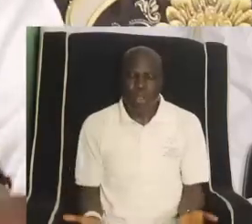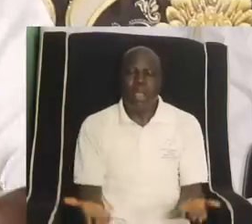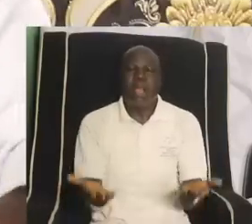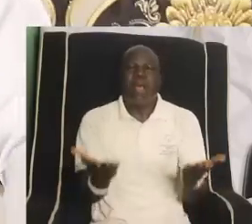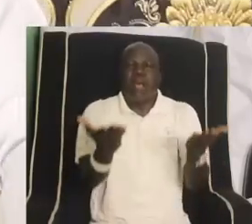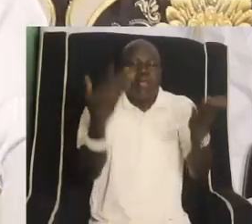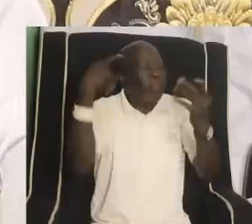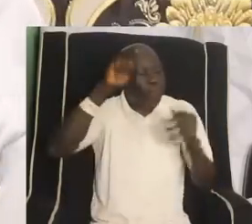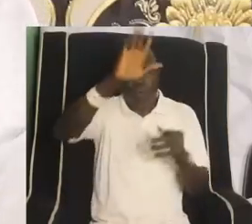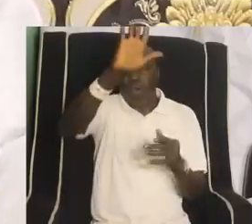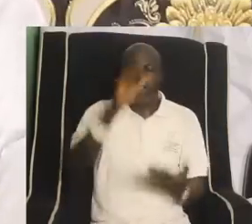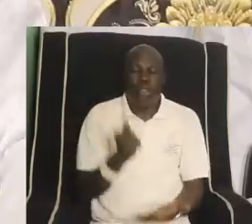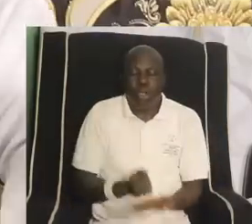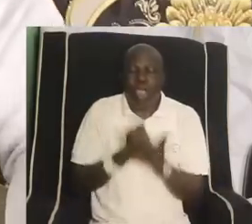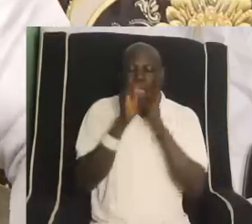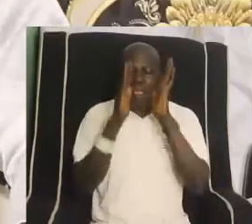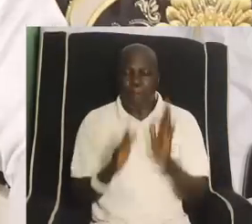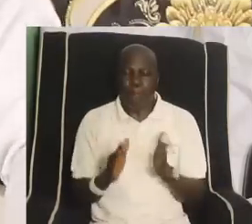power of God.